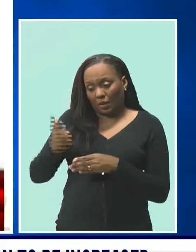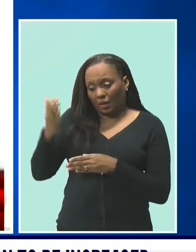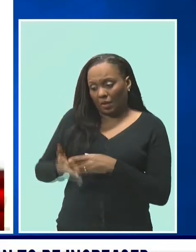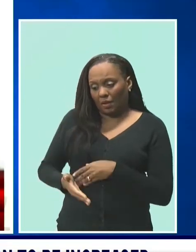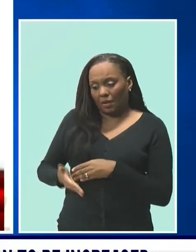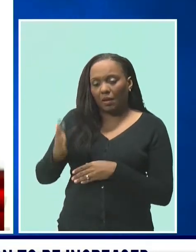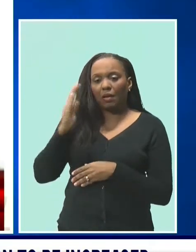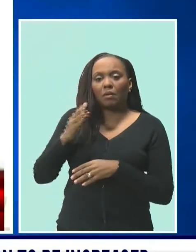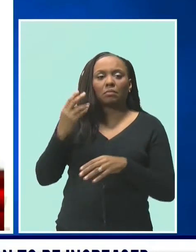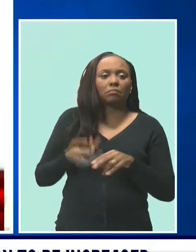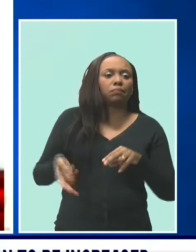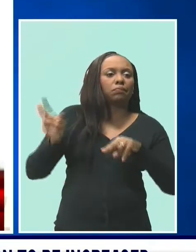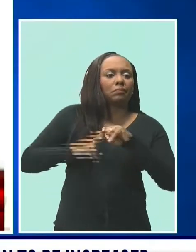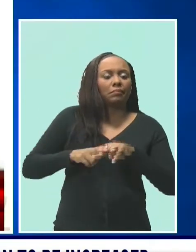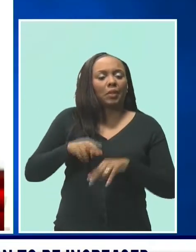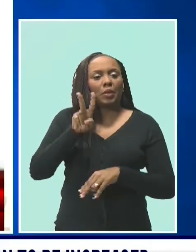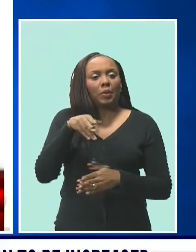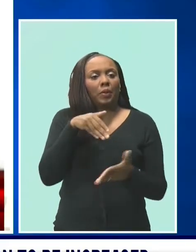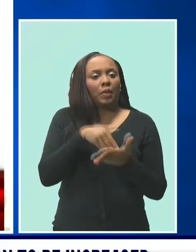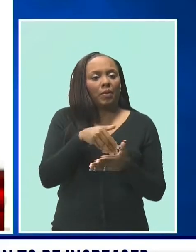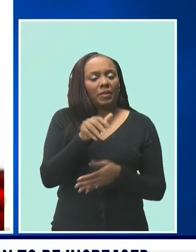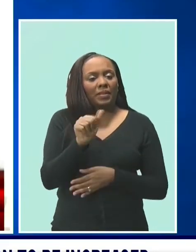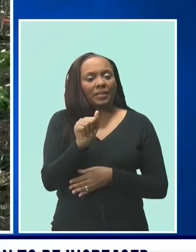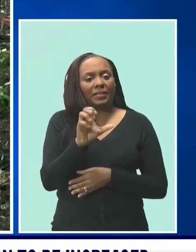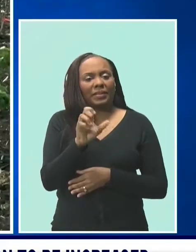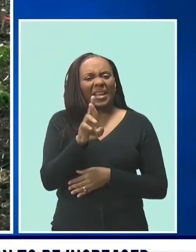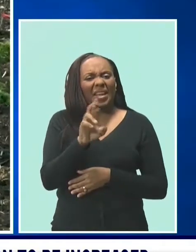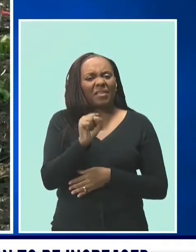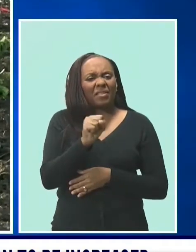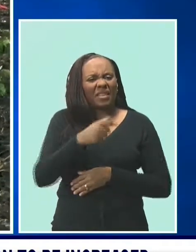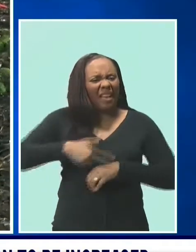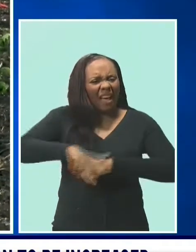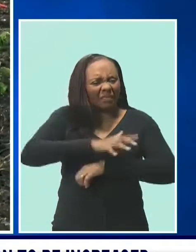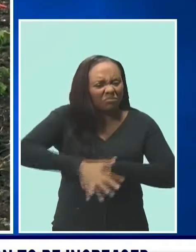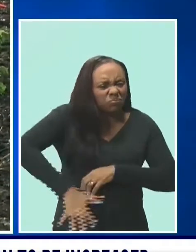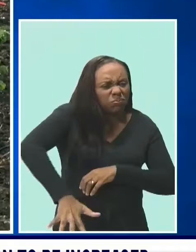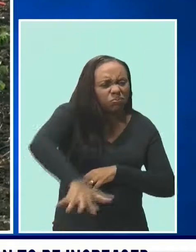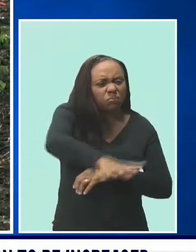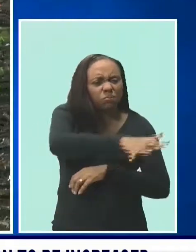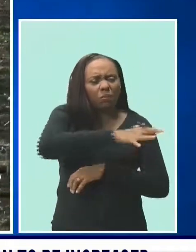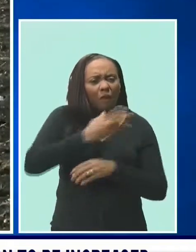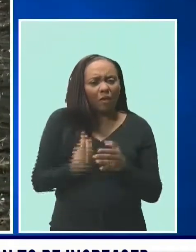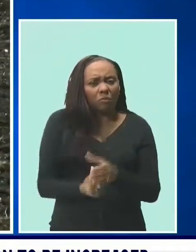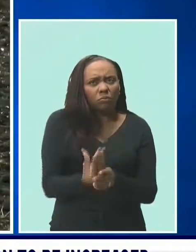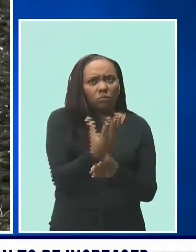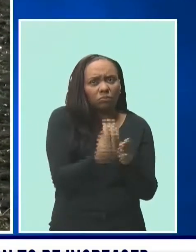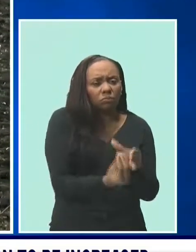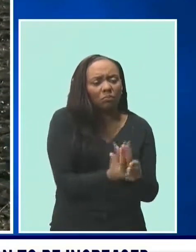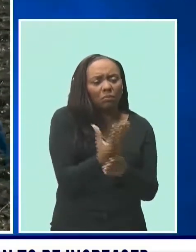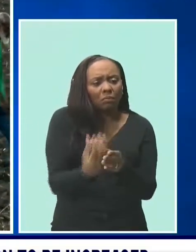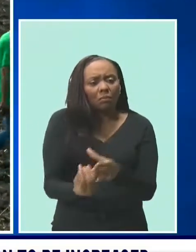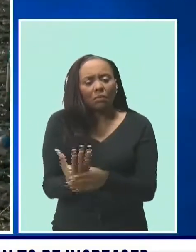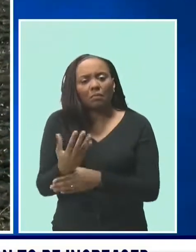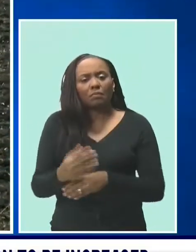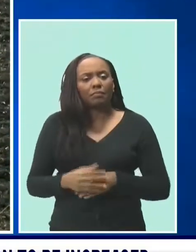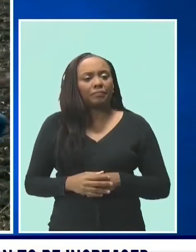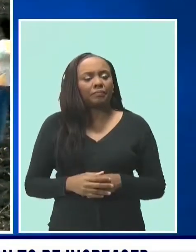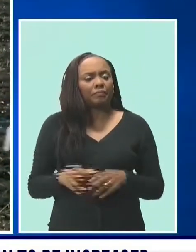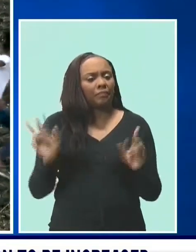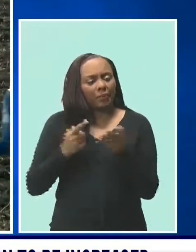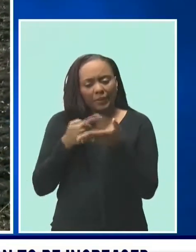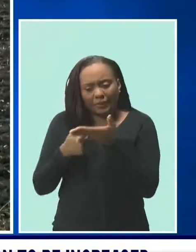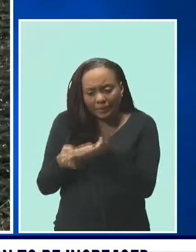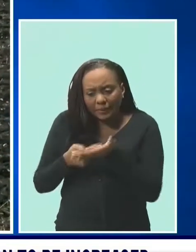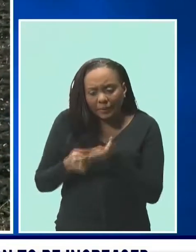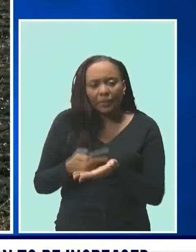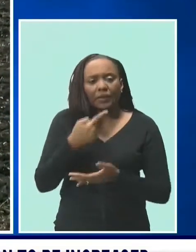up to 2,000 acres of cotton production in Barbados. While there was general consensus among panelists that the agricultural sector